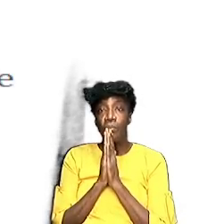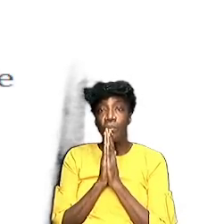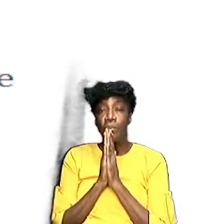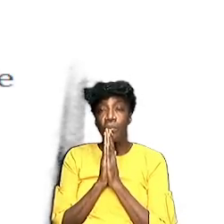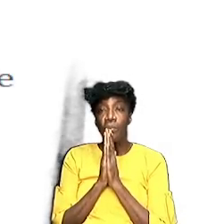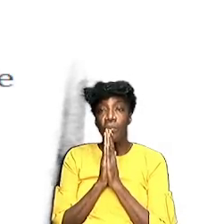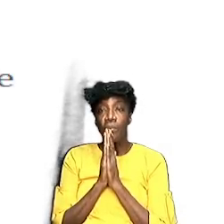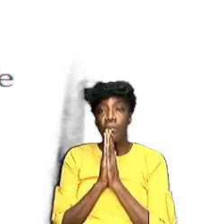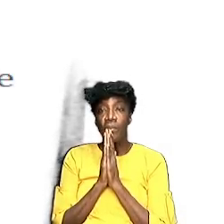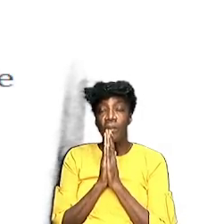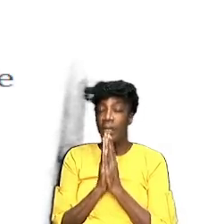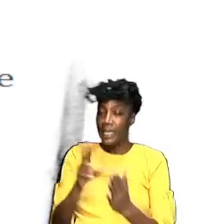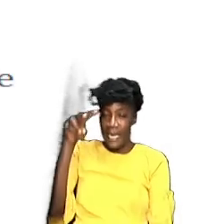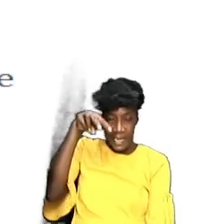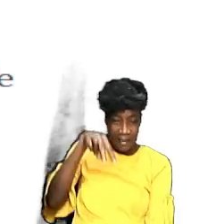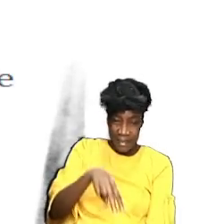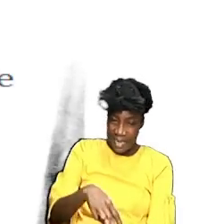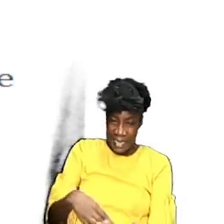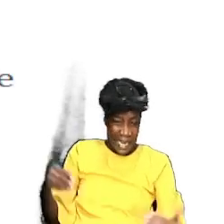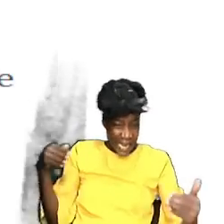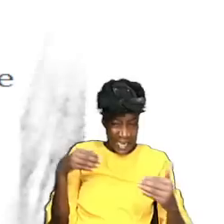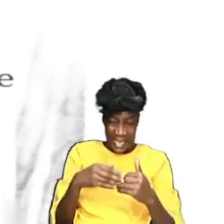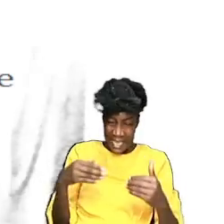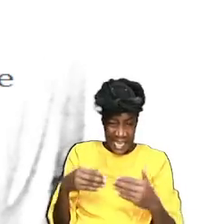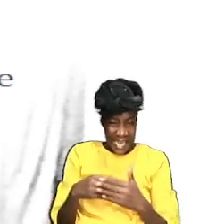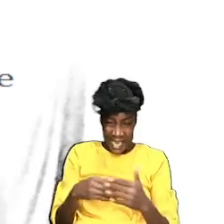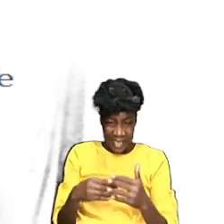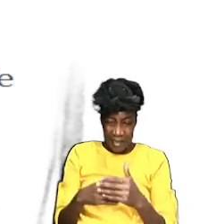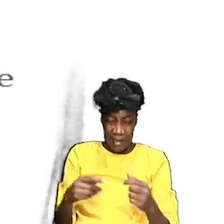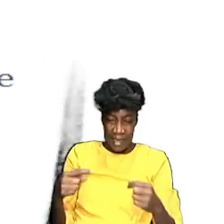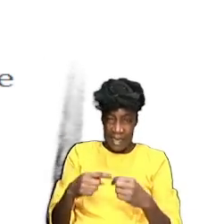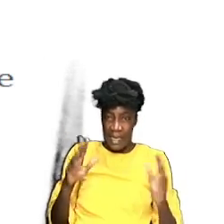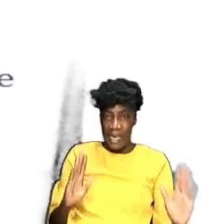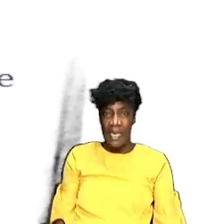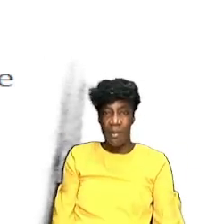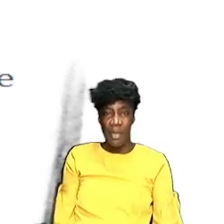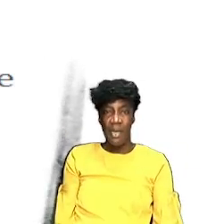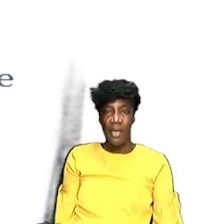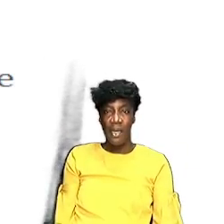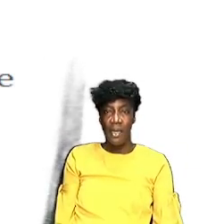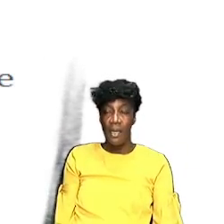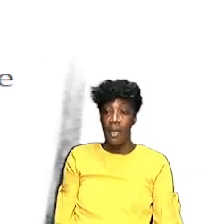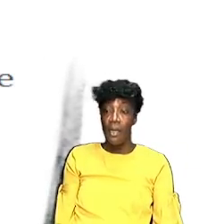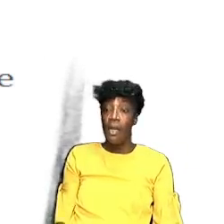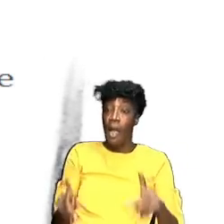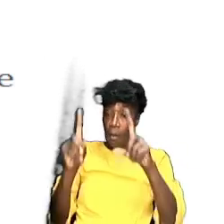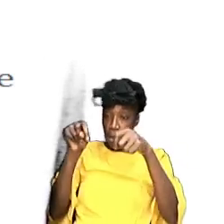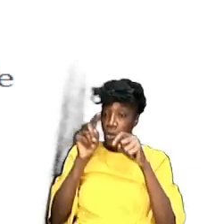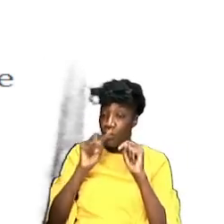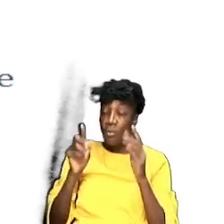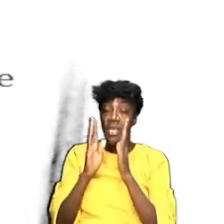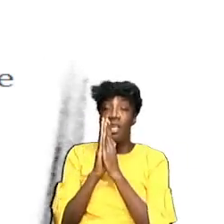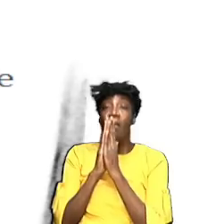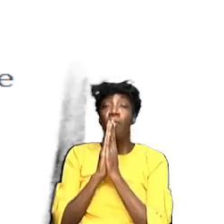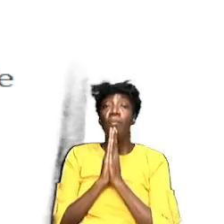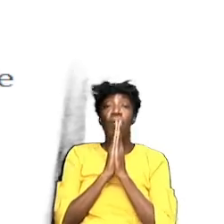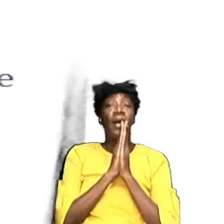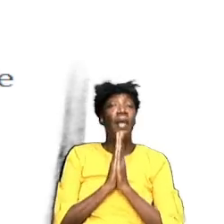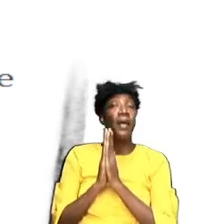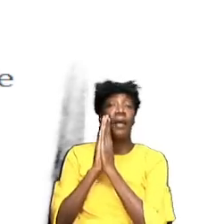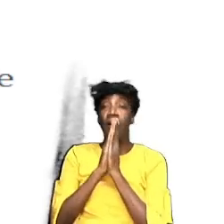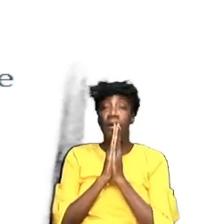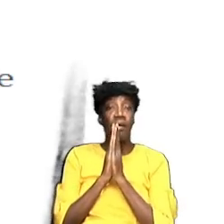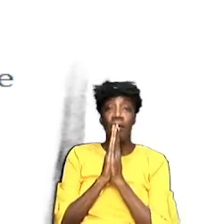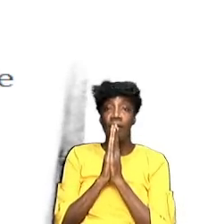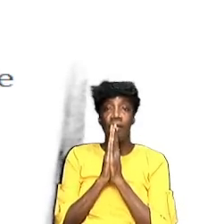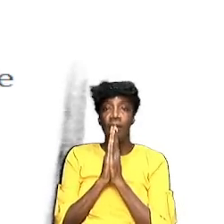we take a stand against the enemy. But the stand that we take against the enemy must be a prayerful one. We take a stand against